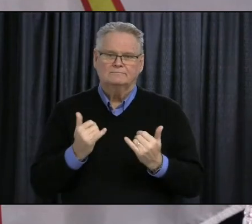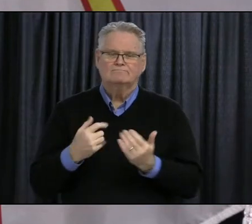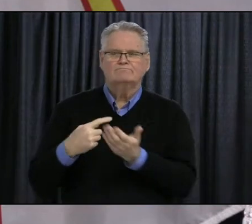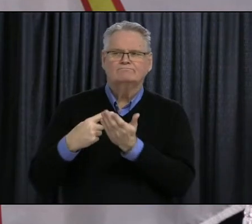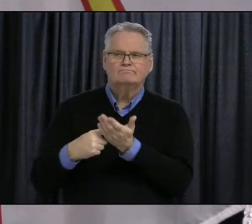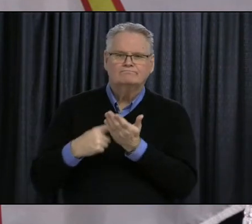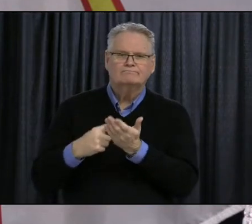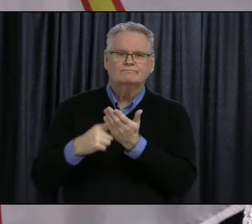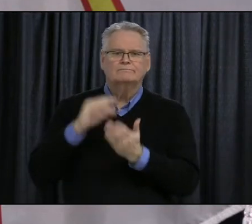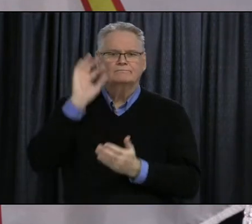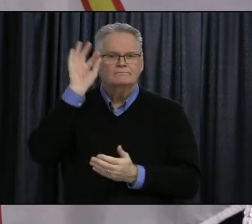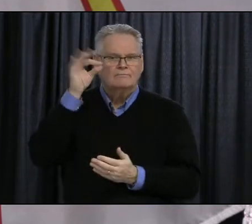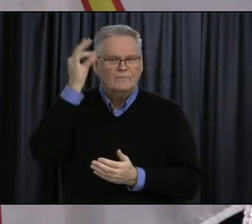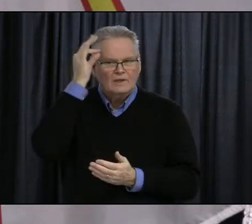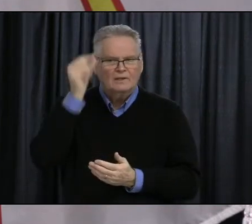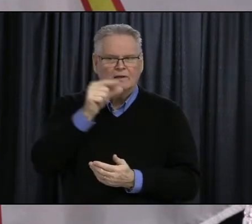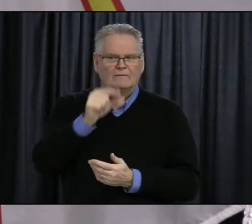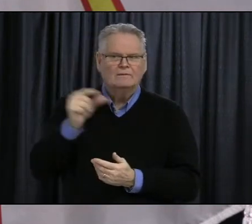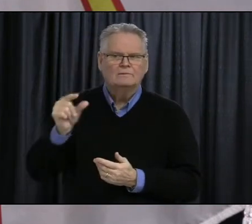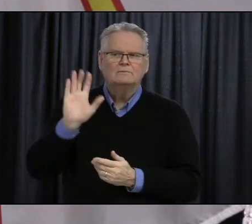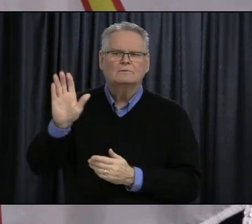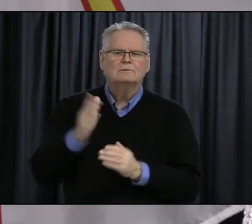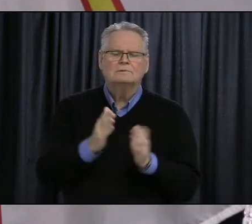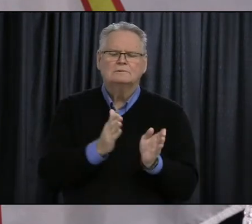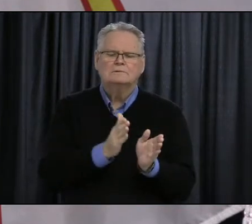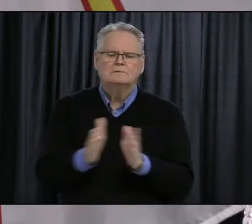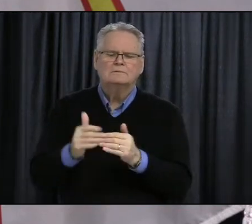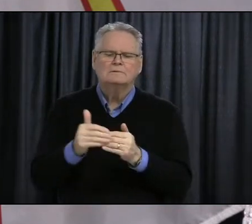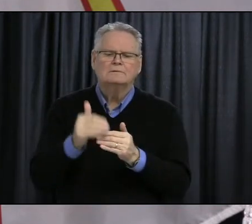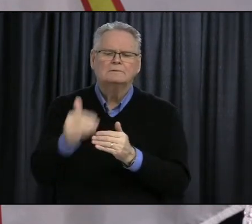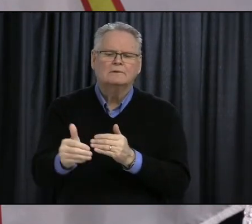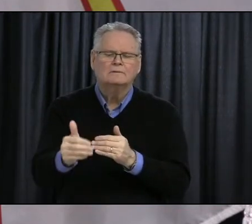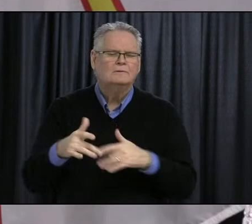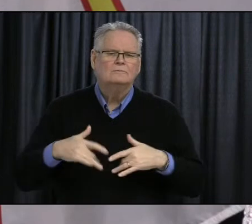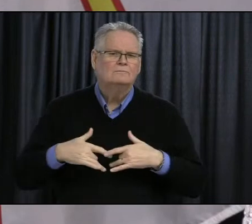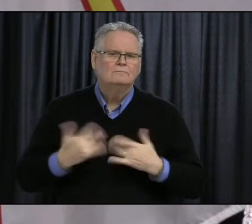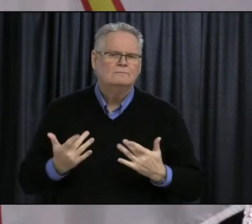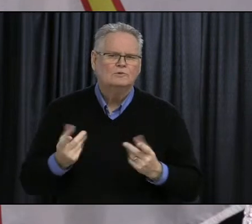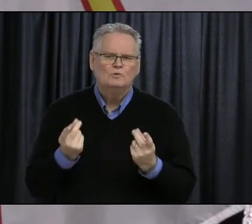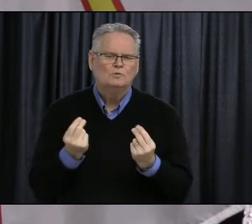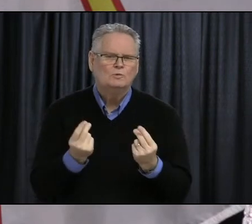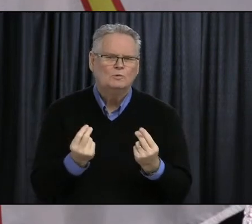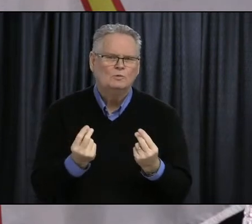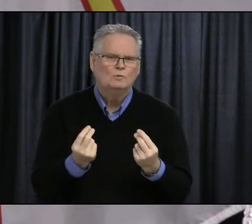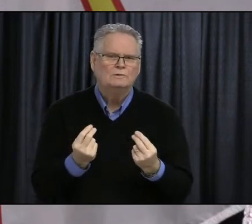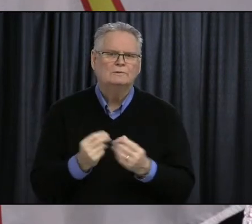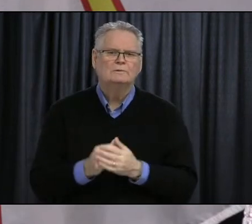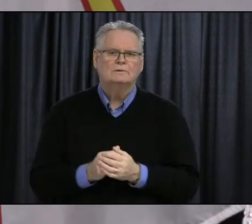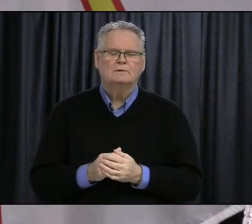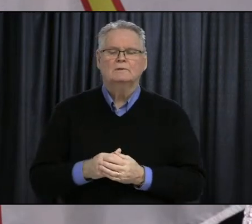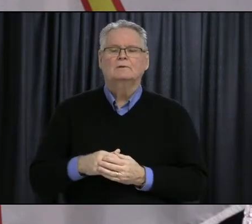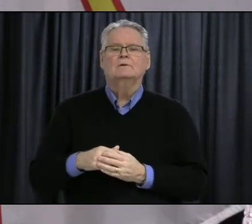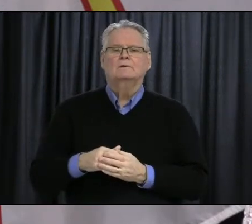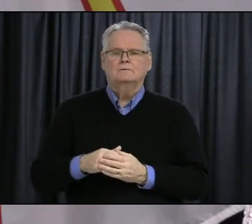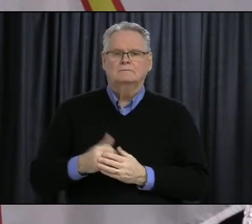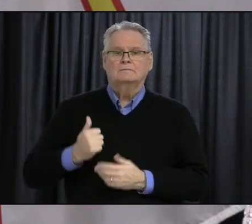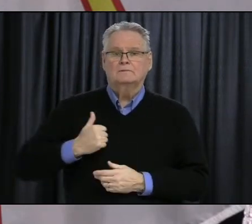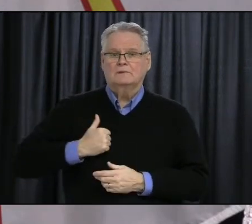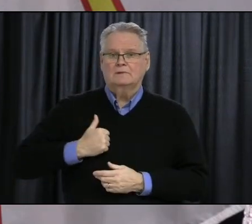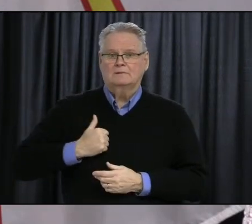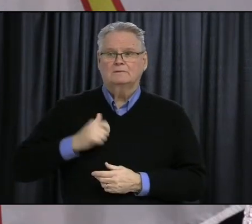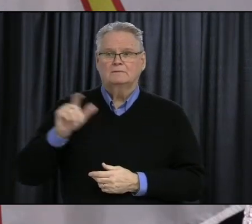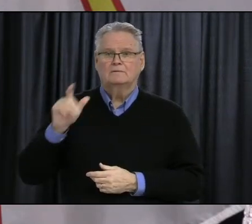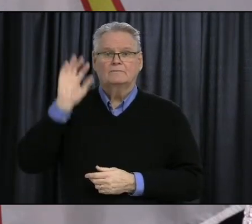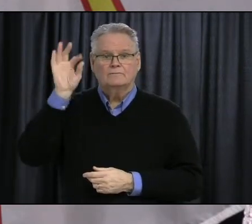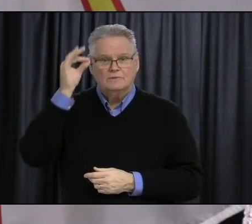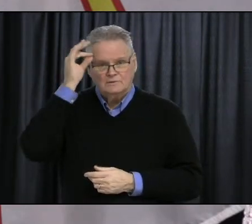this regard. We continue to follow the evidence and best practice in our response to these variants of concern. And we are also